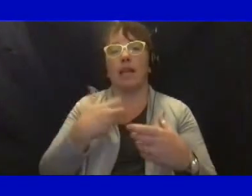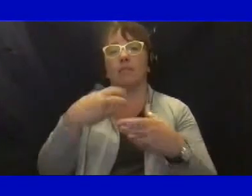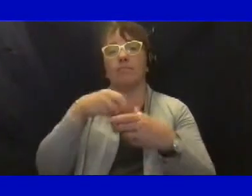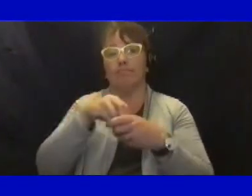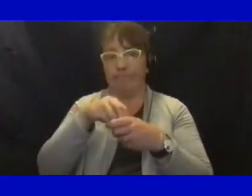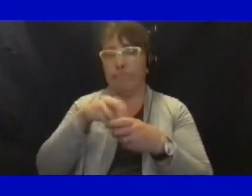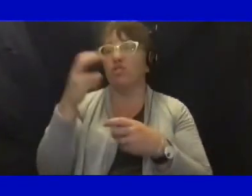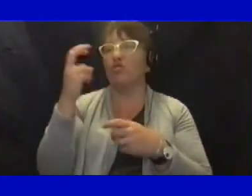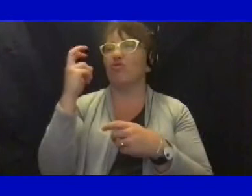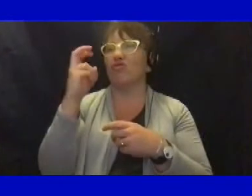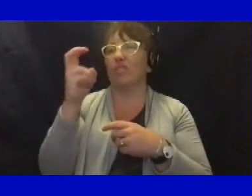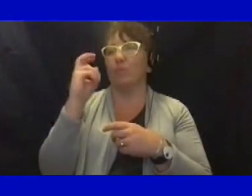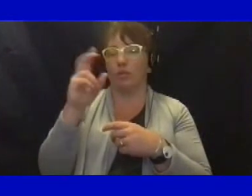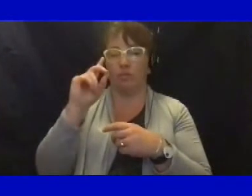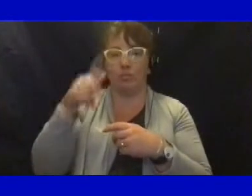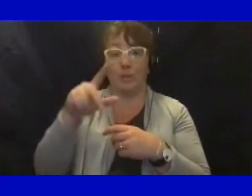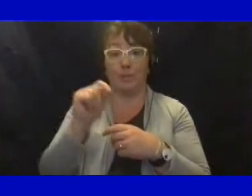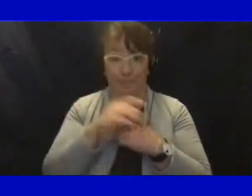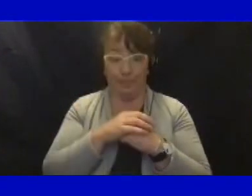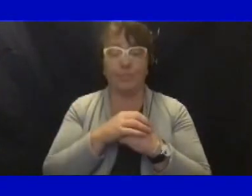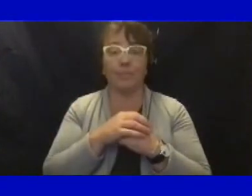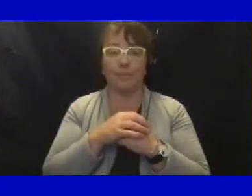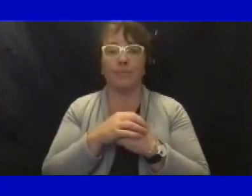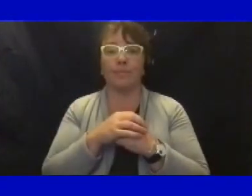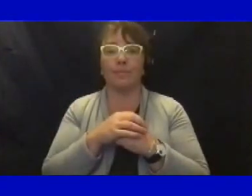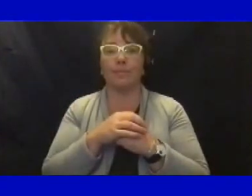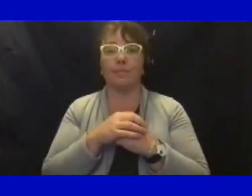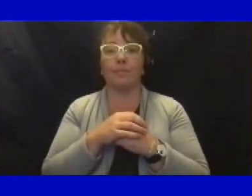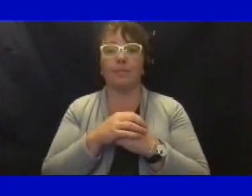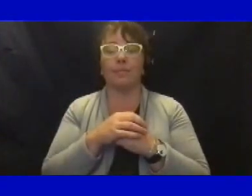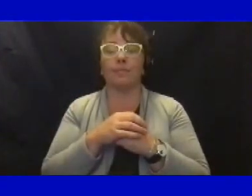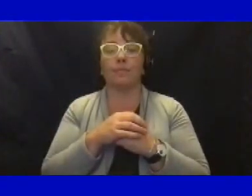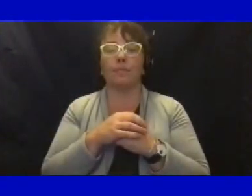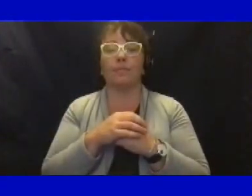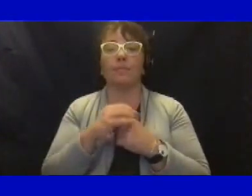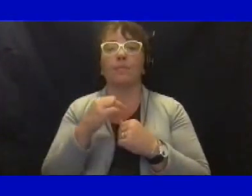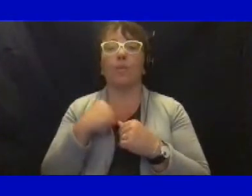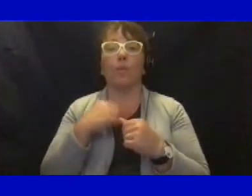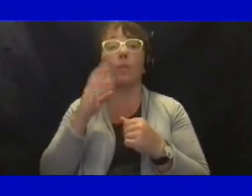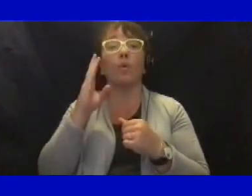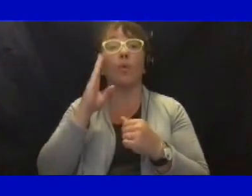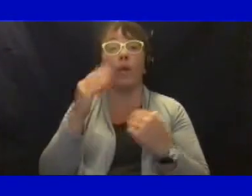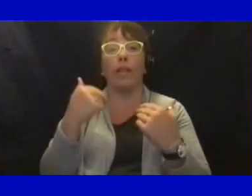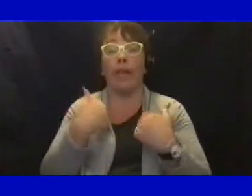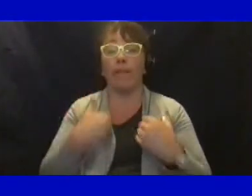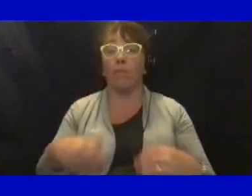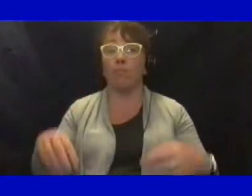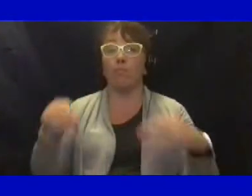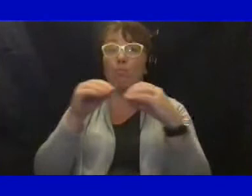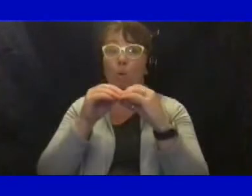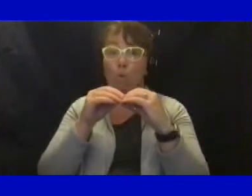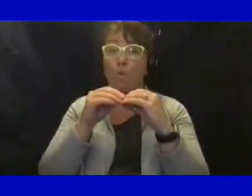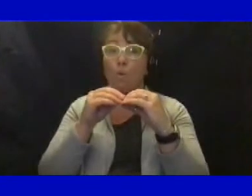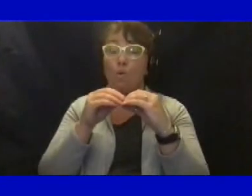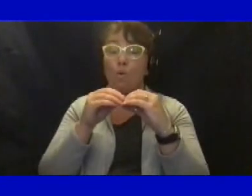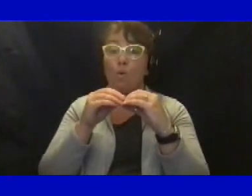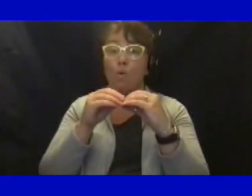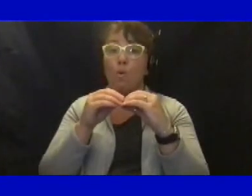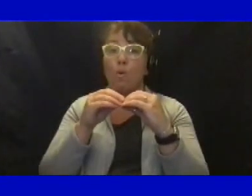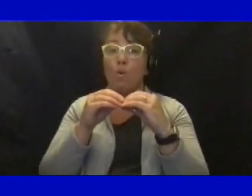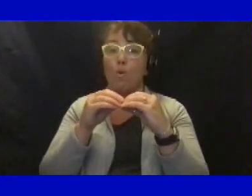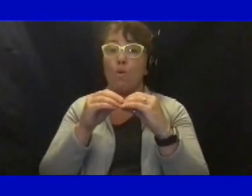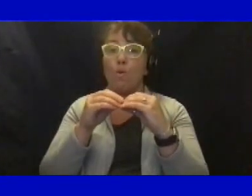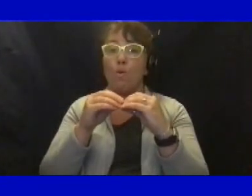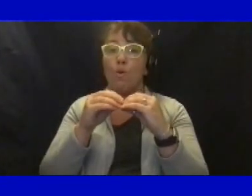talk about our increased presence that we will have in the area to ensure drainage courses,